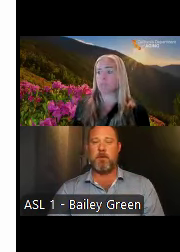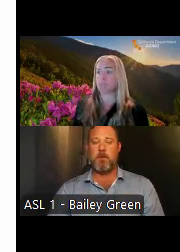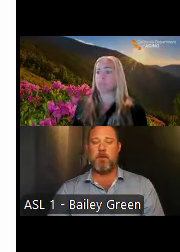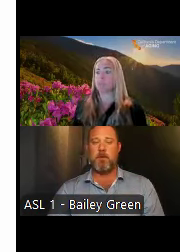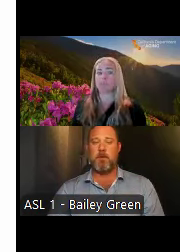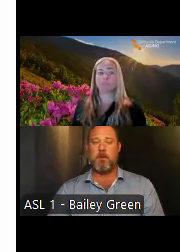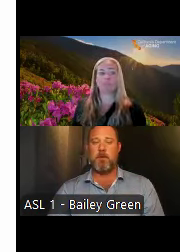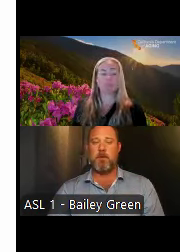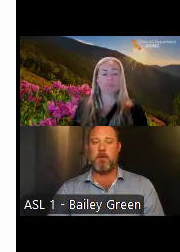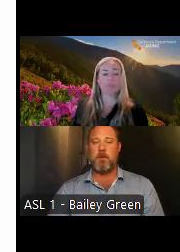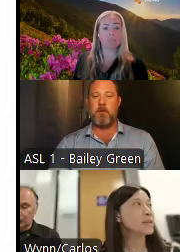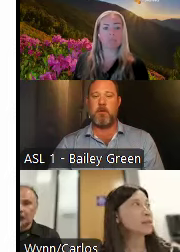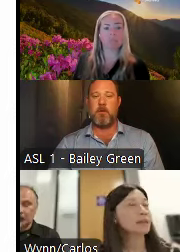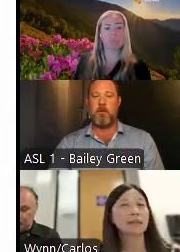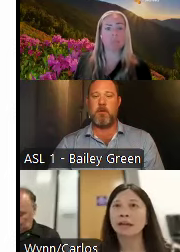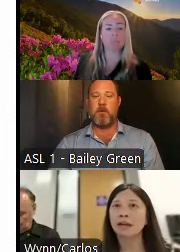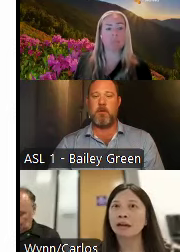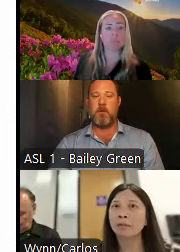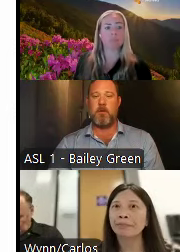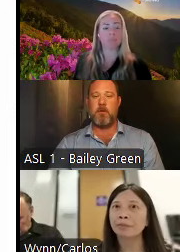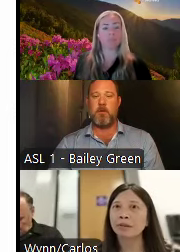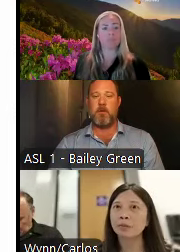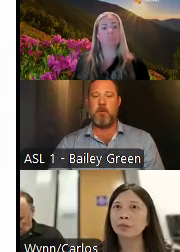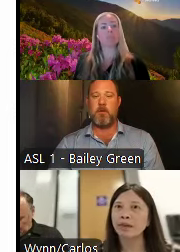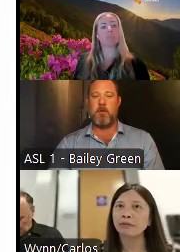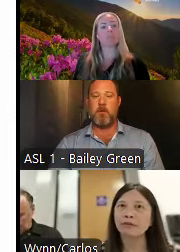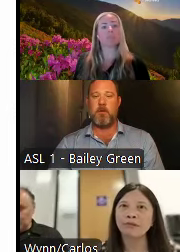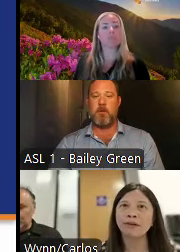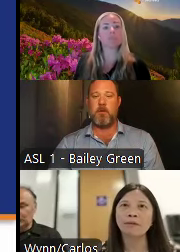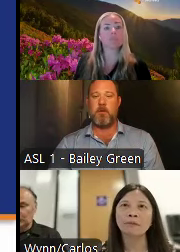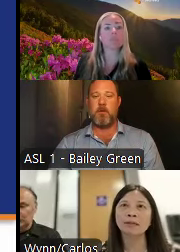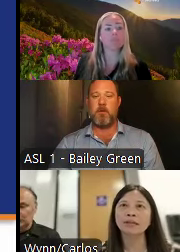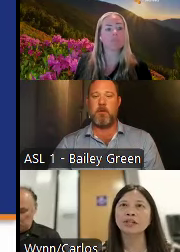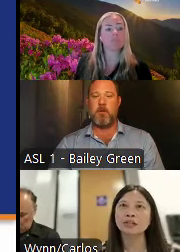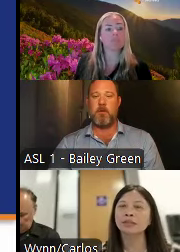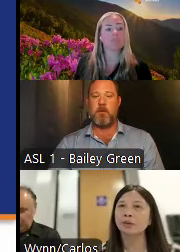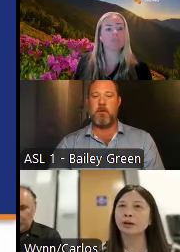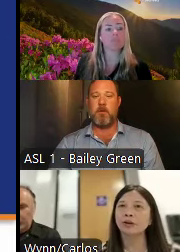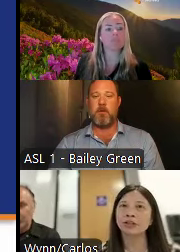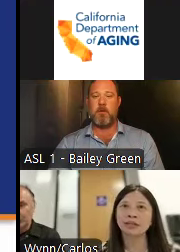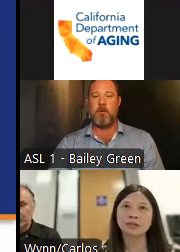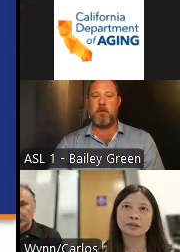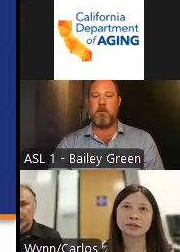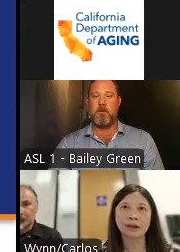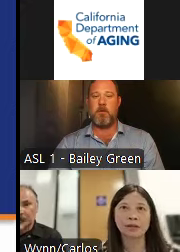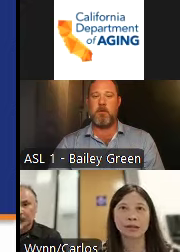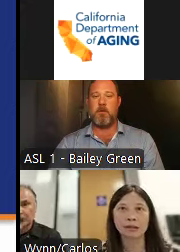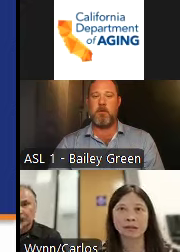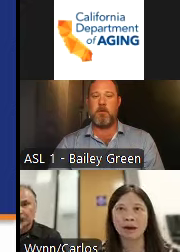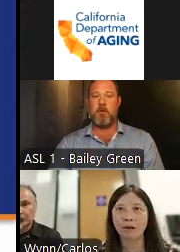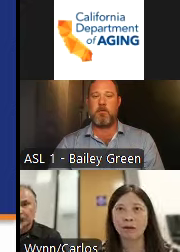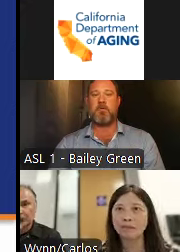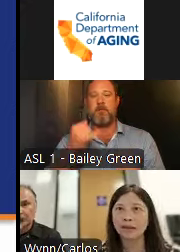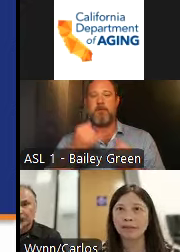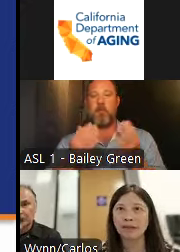Our recommendations for the secretary. As we think through the final recommendations, we encourage us to stay grounded in